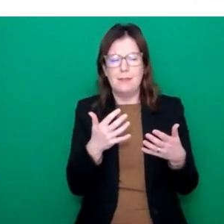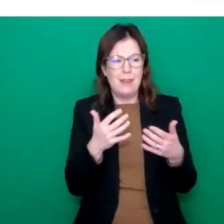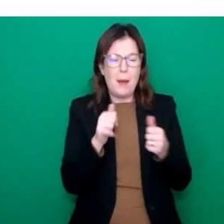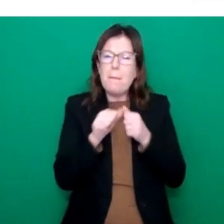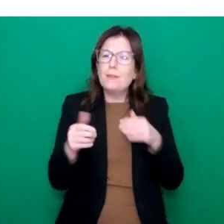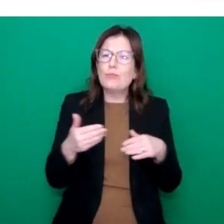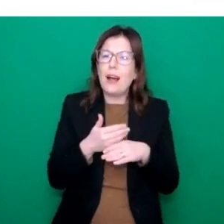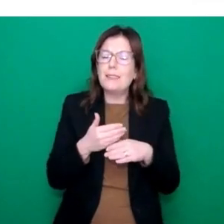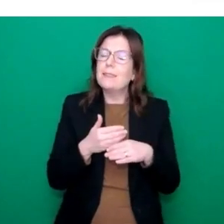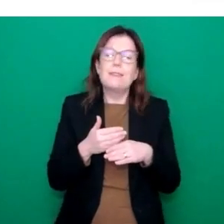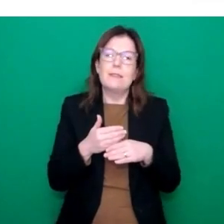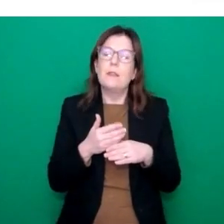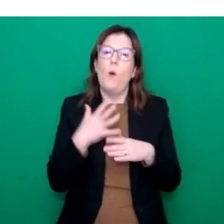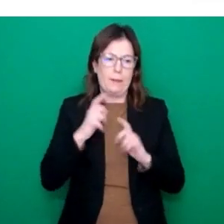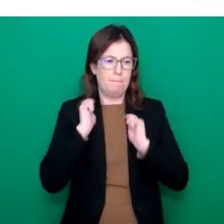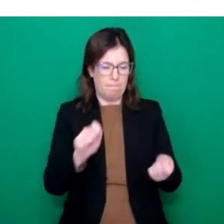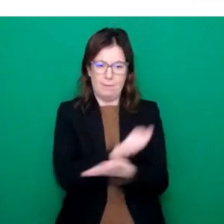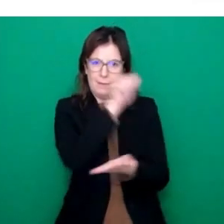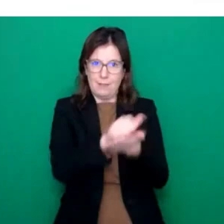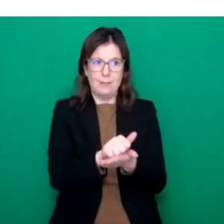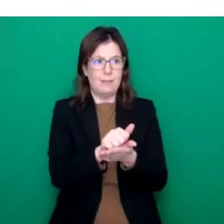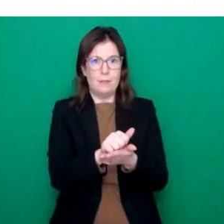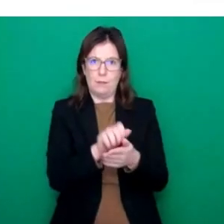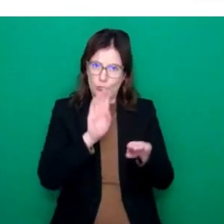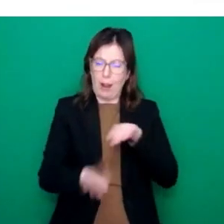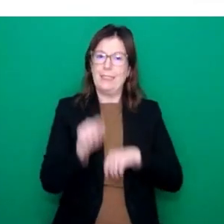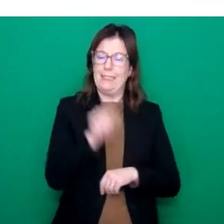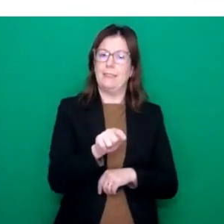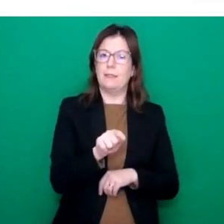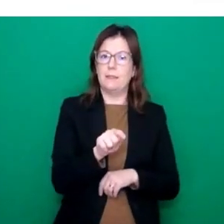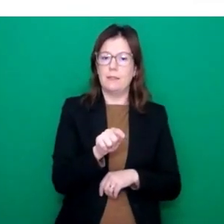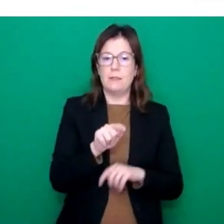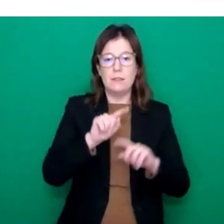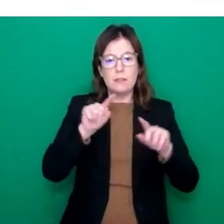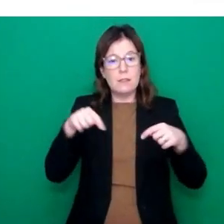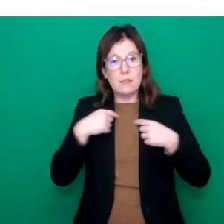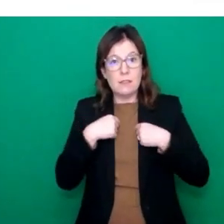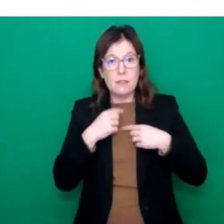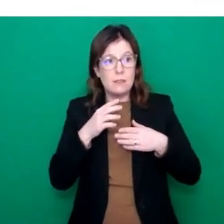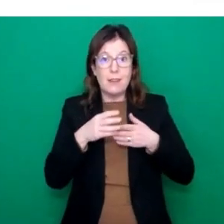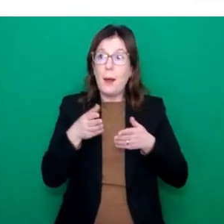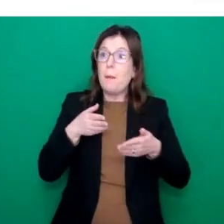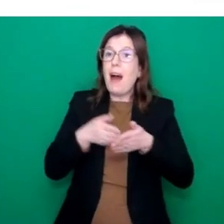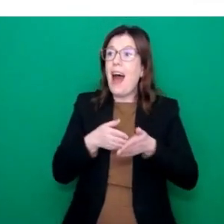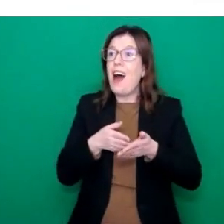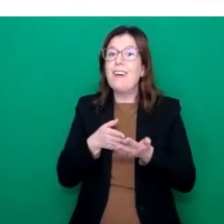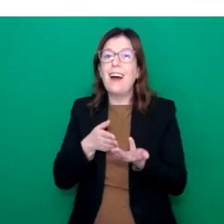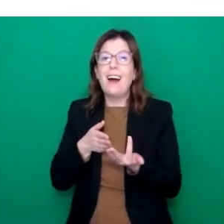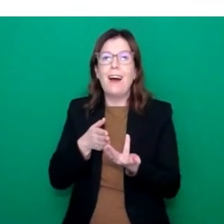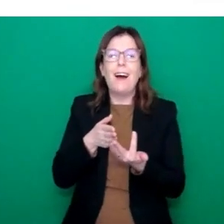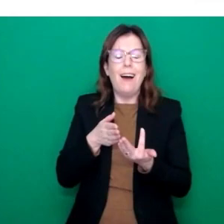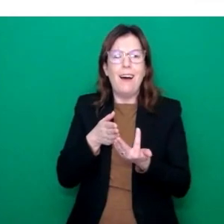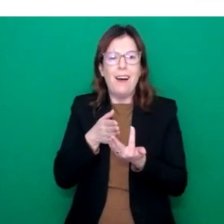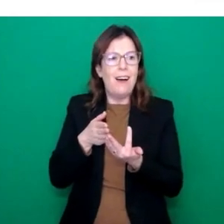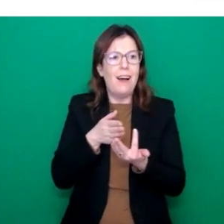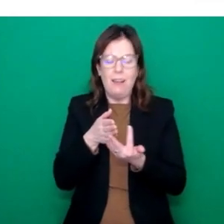standard practice. If we're really committing to this, we're not just about navigating the barriers, we need to really consider how we're going to